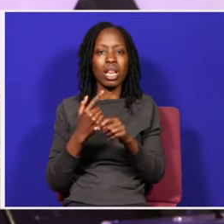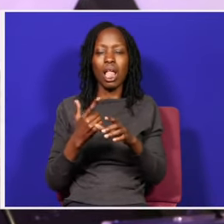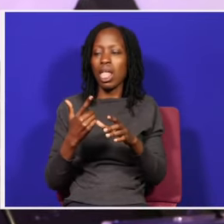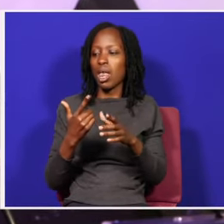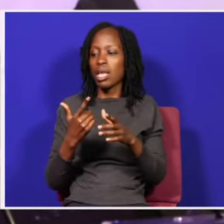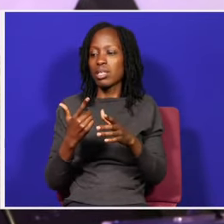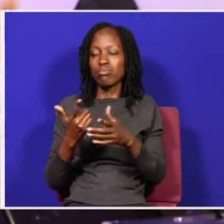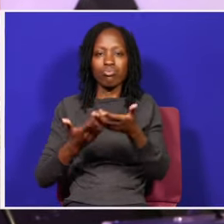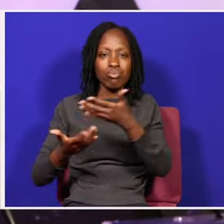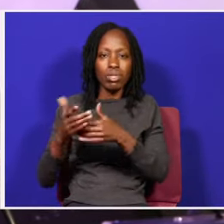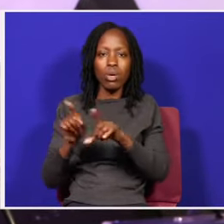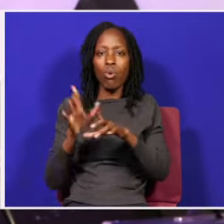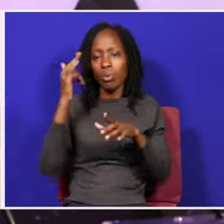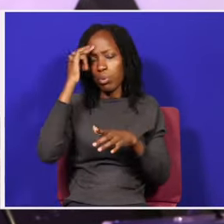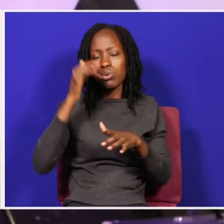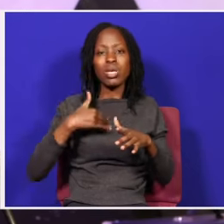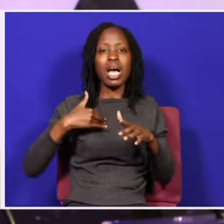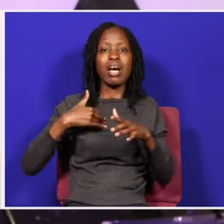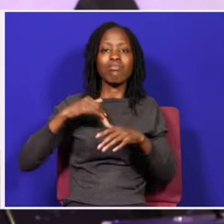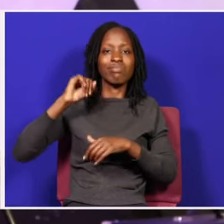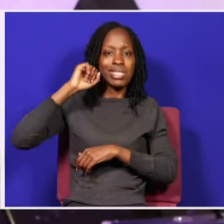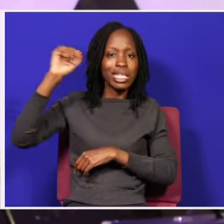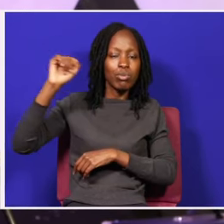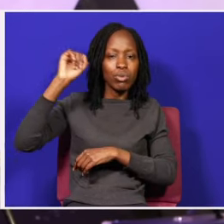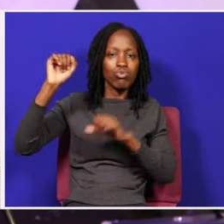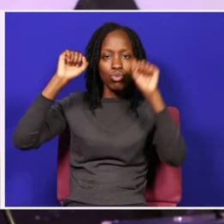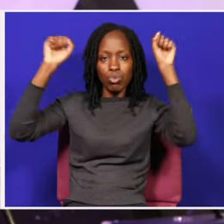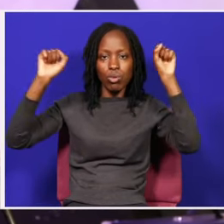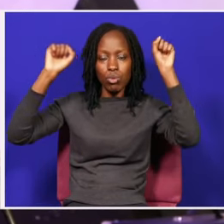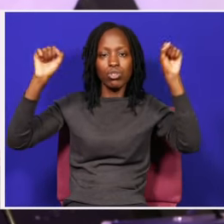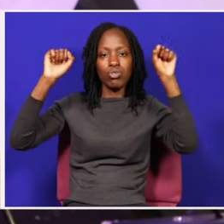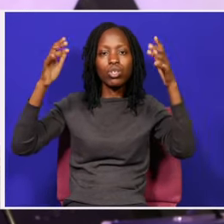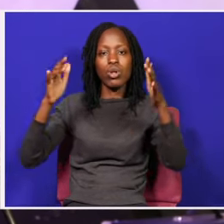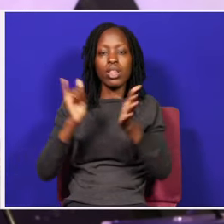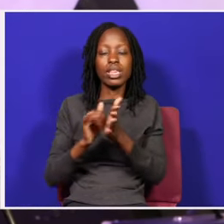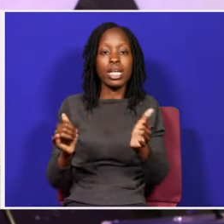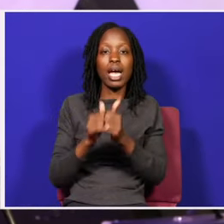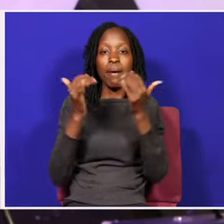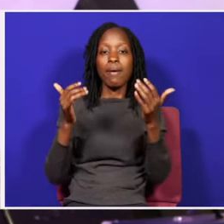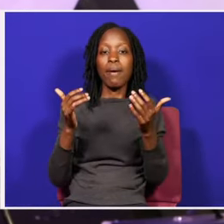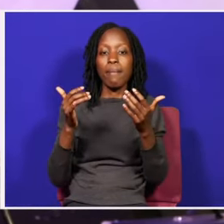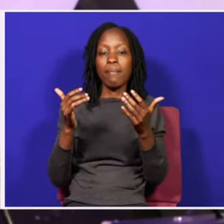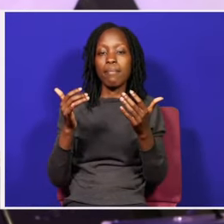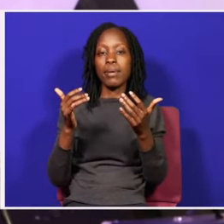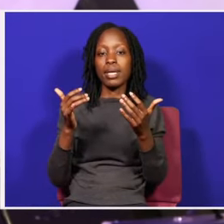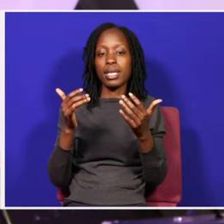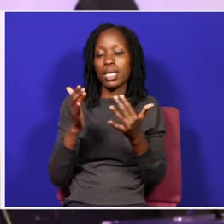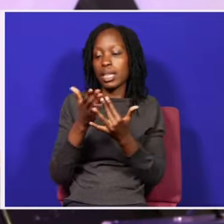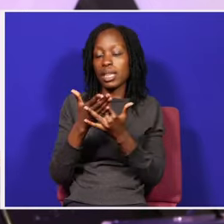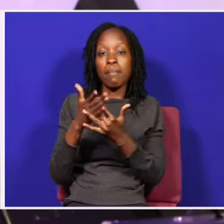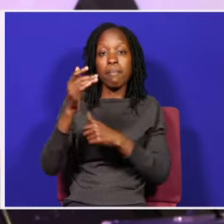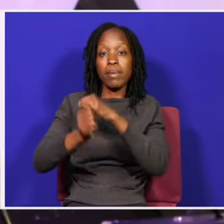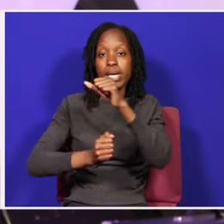and business interruptions and disruptions that took place in the middle part of the